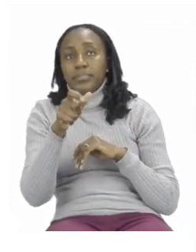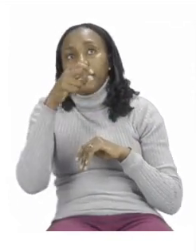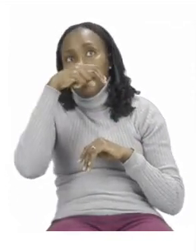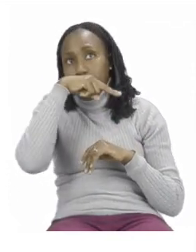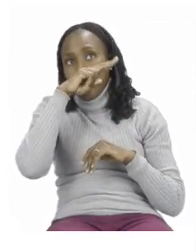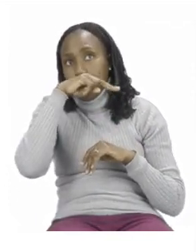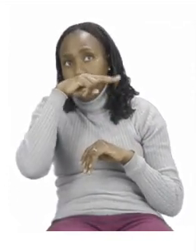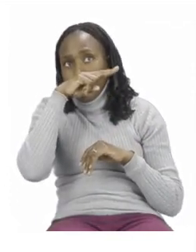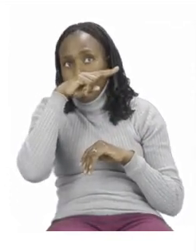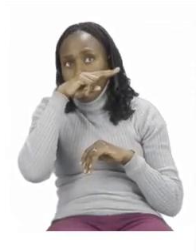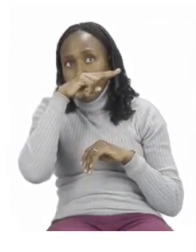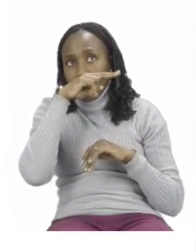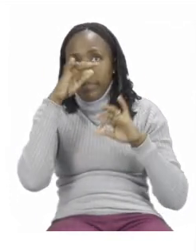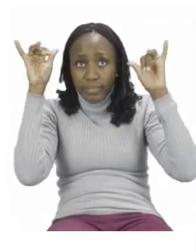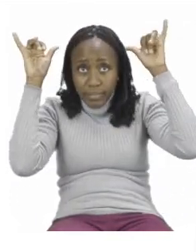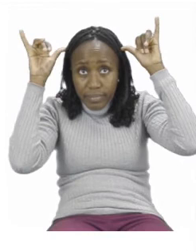duck,